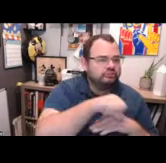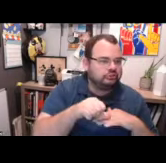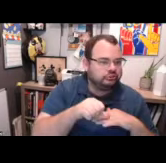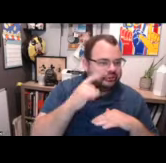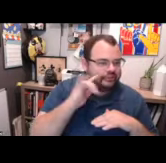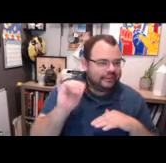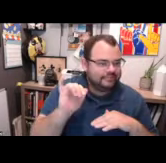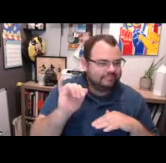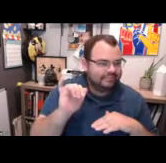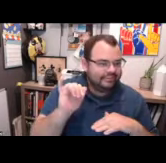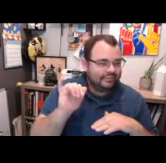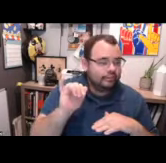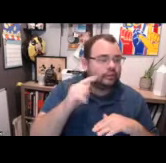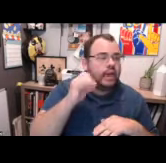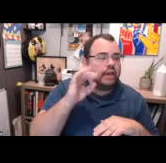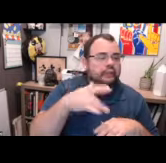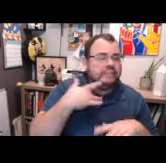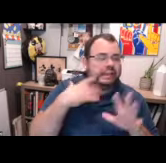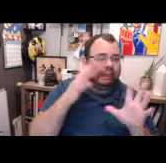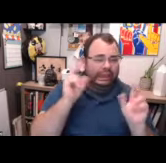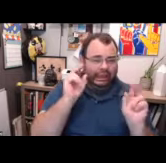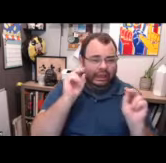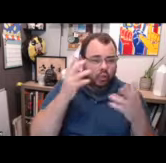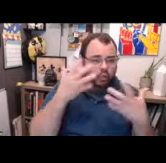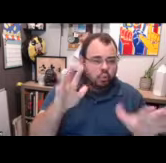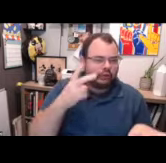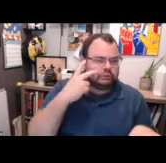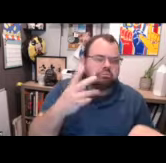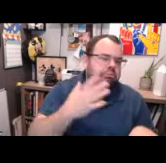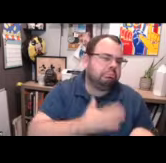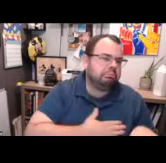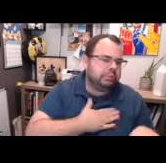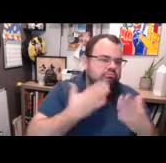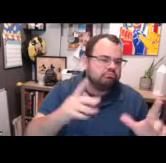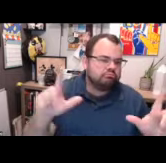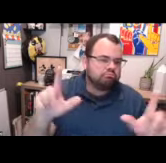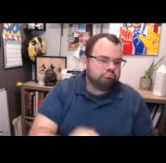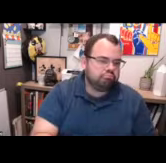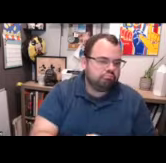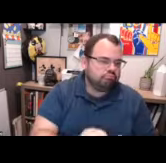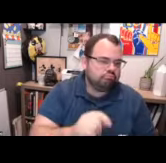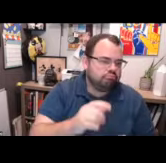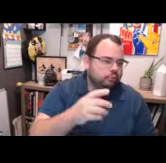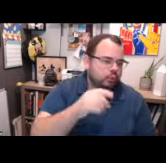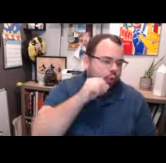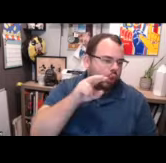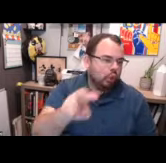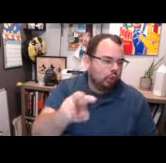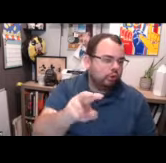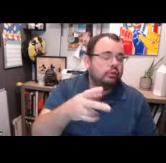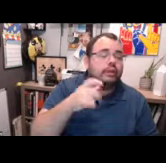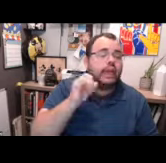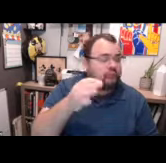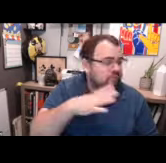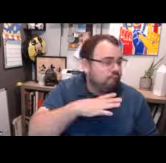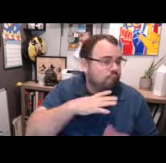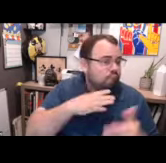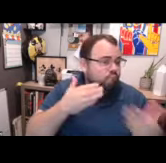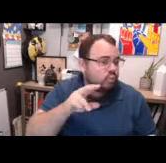So I will show you what the surgery looks like. So if you feel a little squeamish, then go ahead and, don't